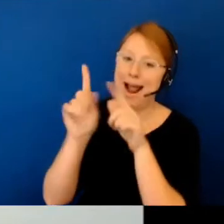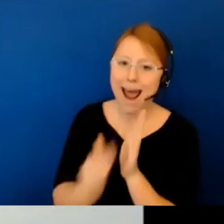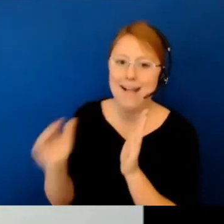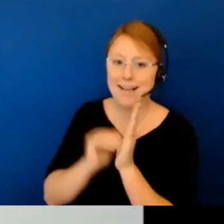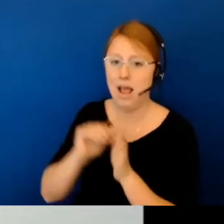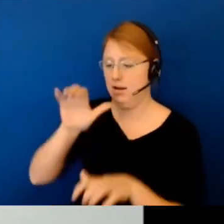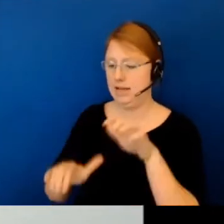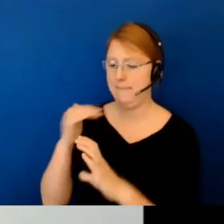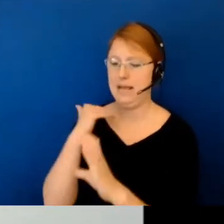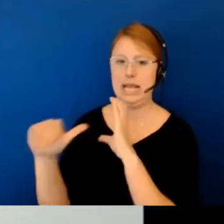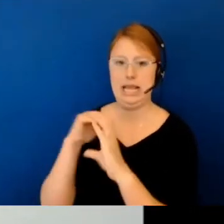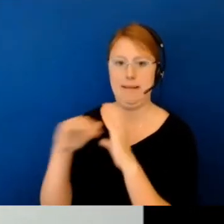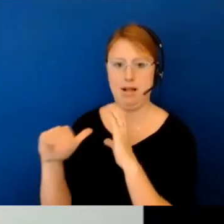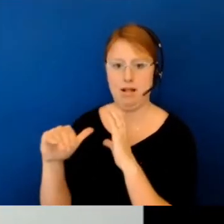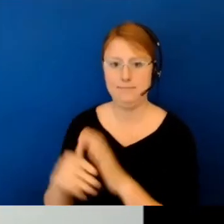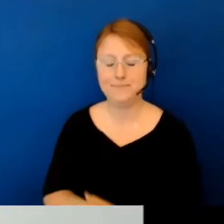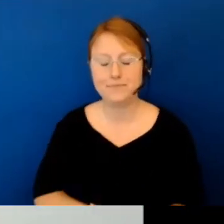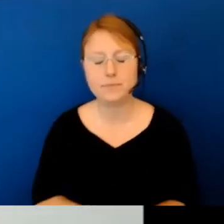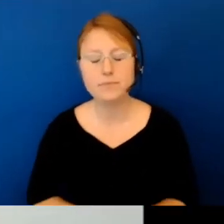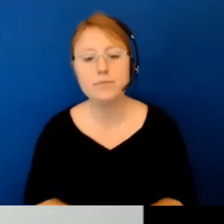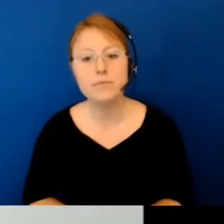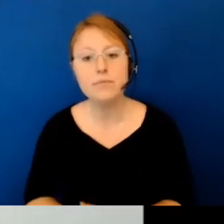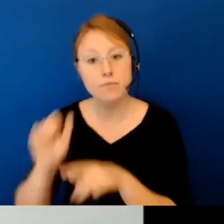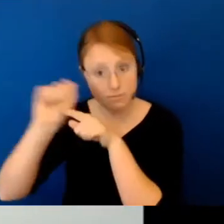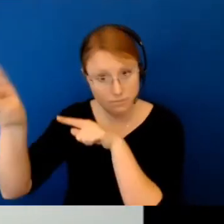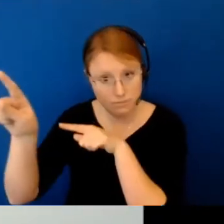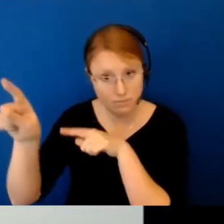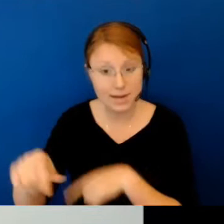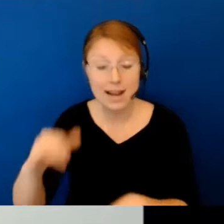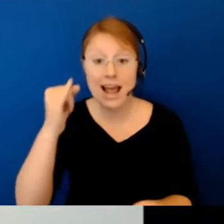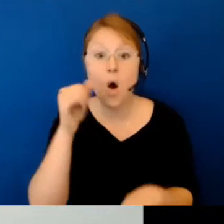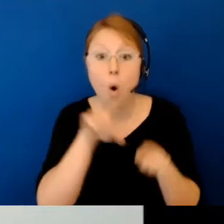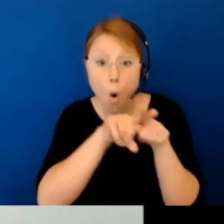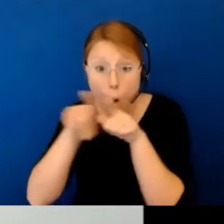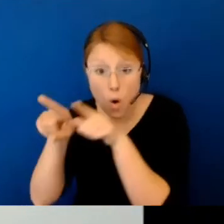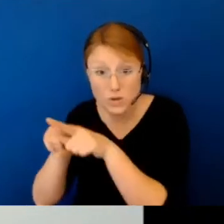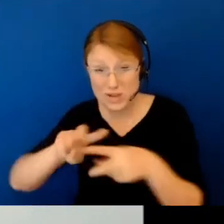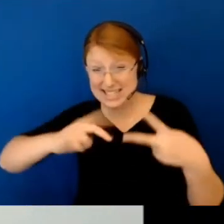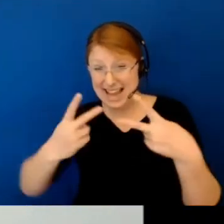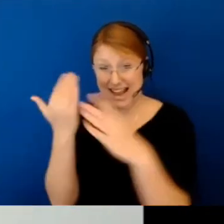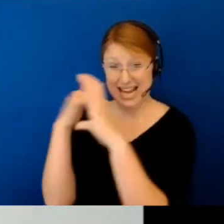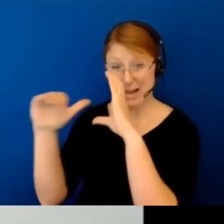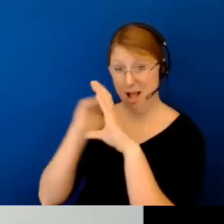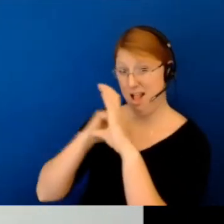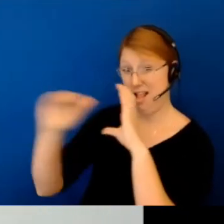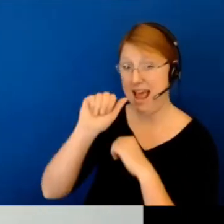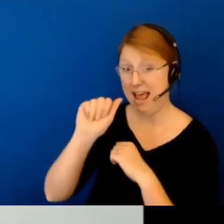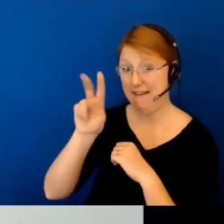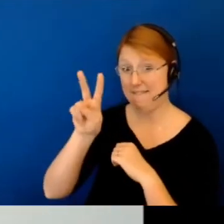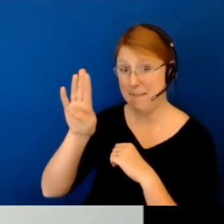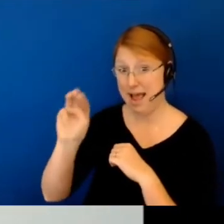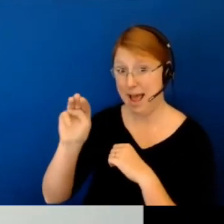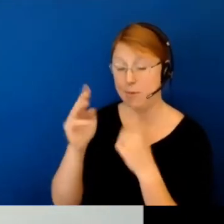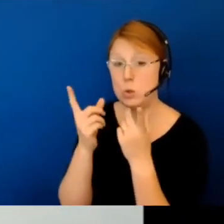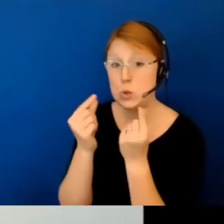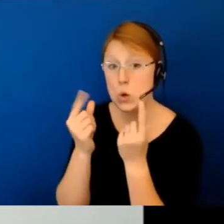mail application. This application can be found on the Secretary's website. Please make sure to fill out all of the